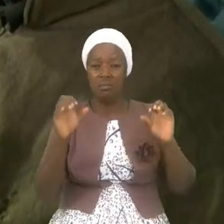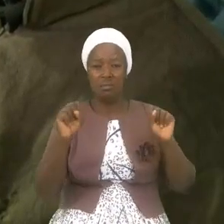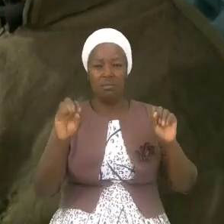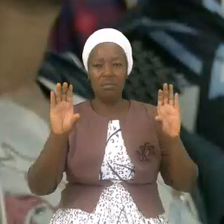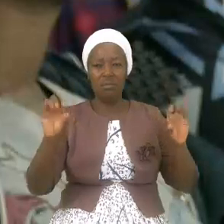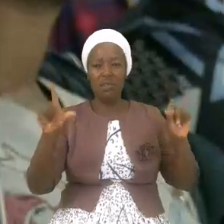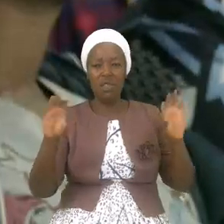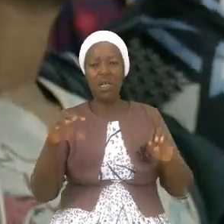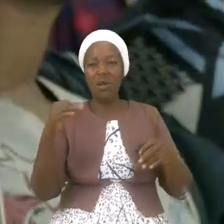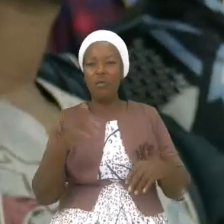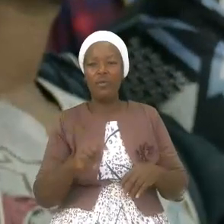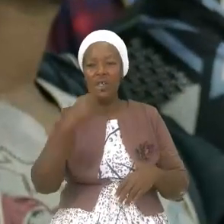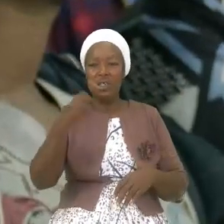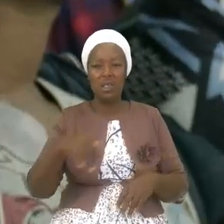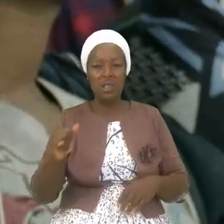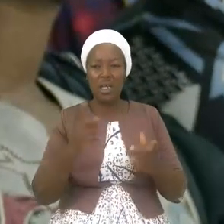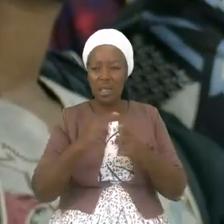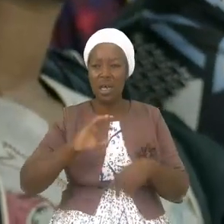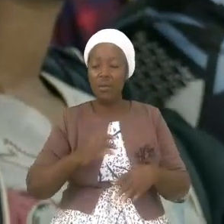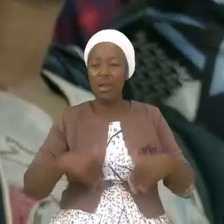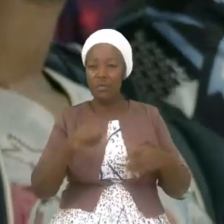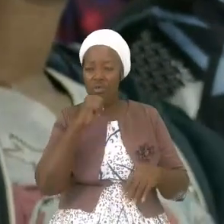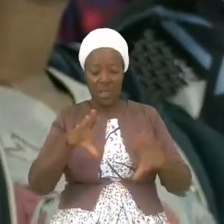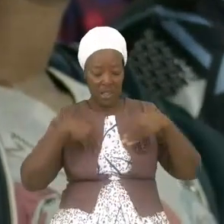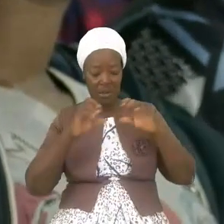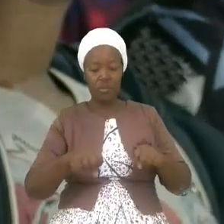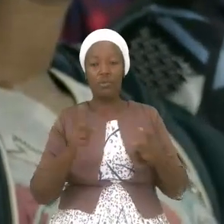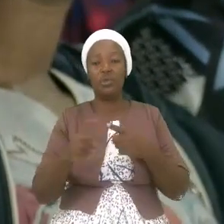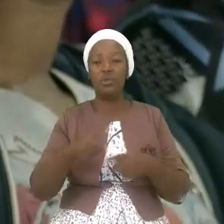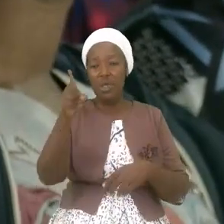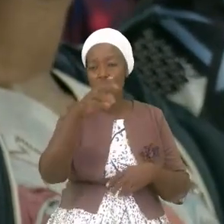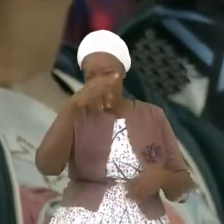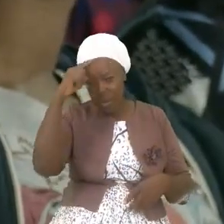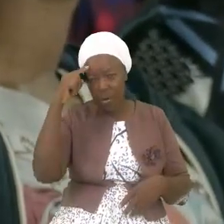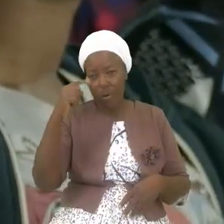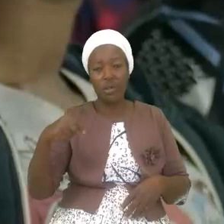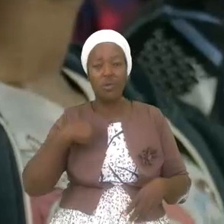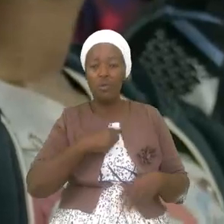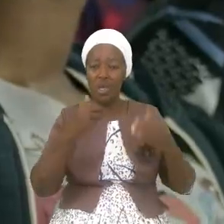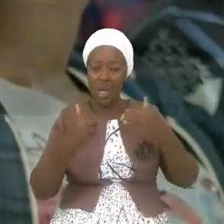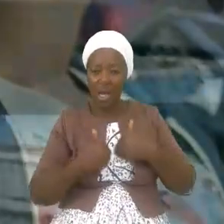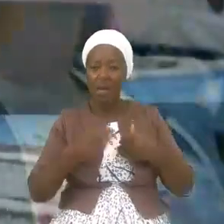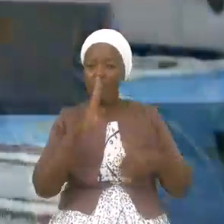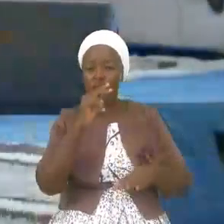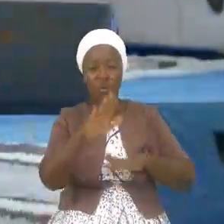him, because we have been walking in the vanity of our mind. In